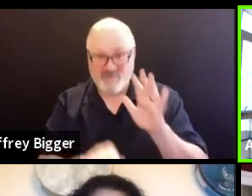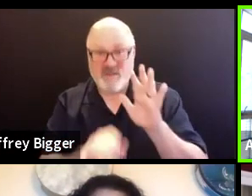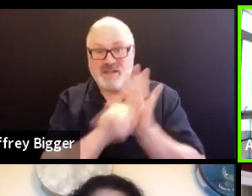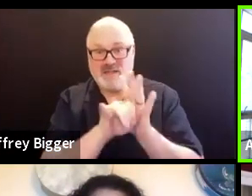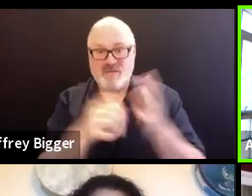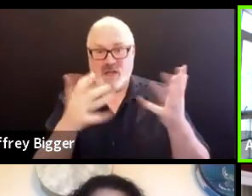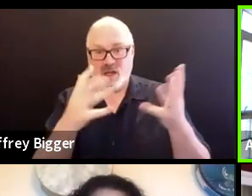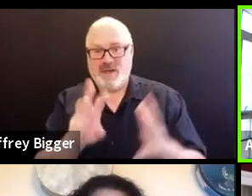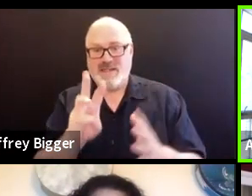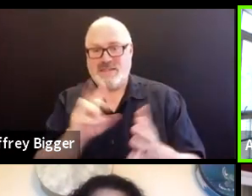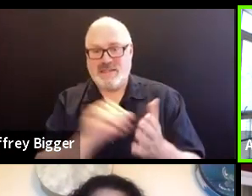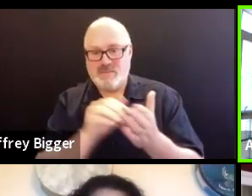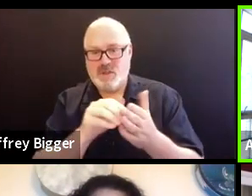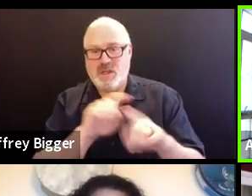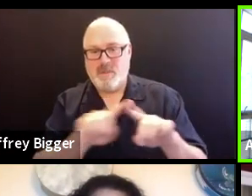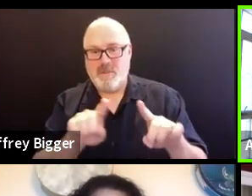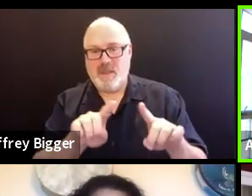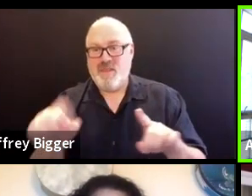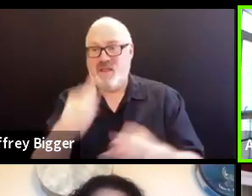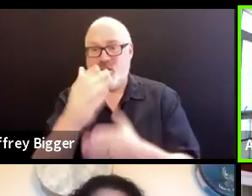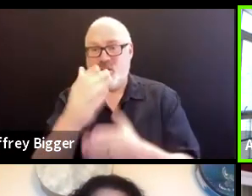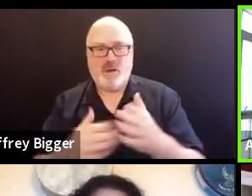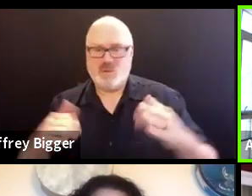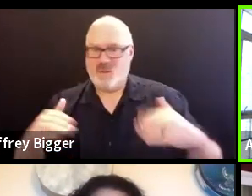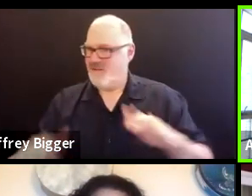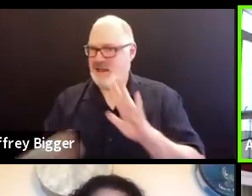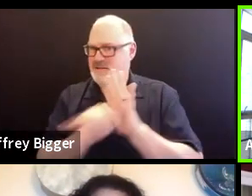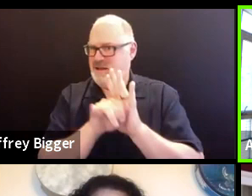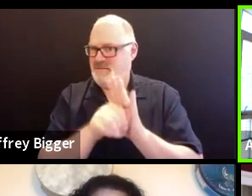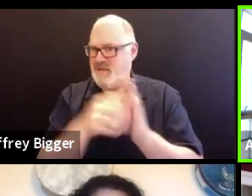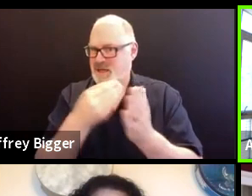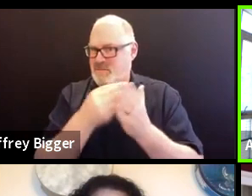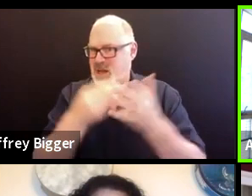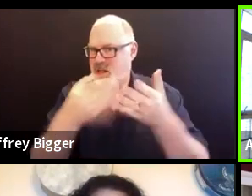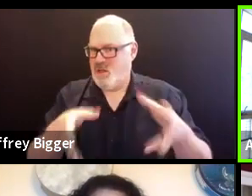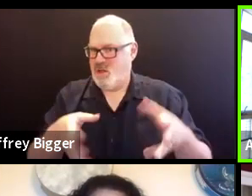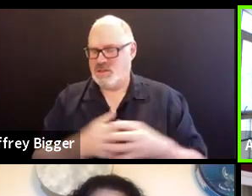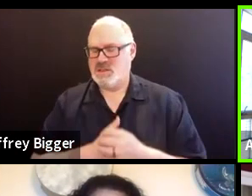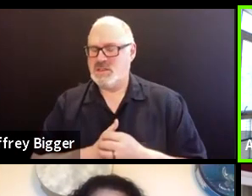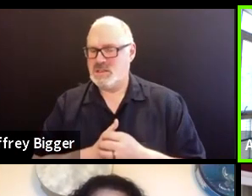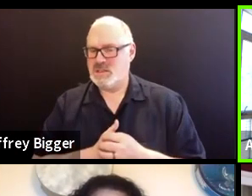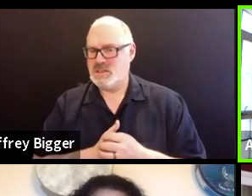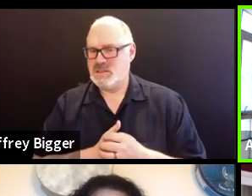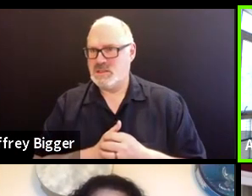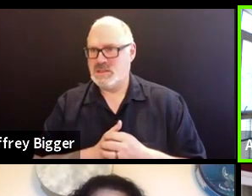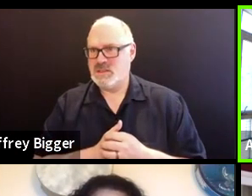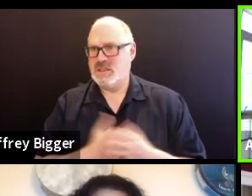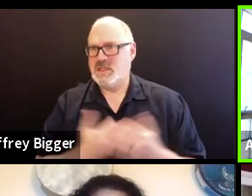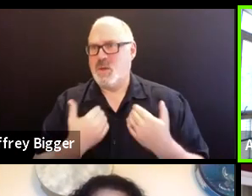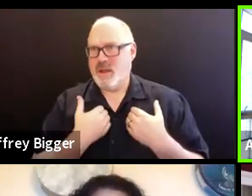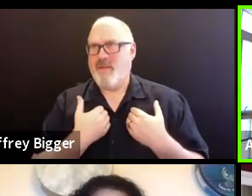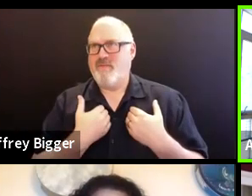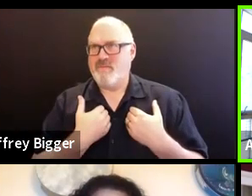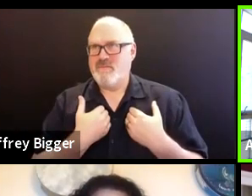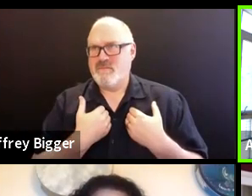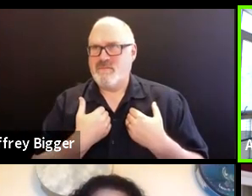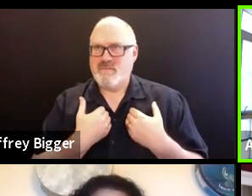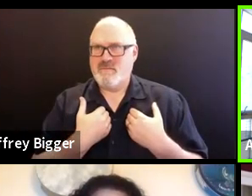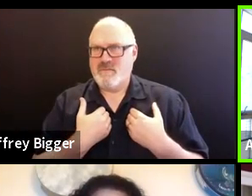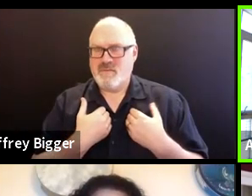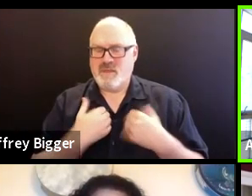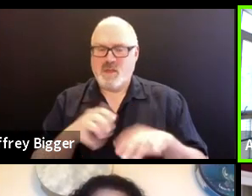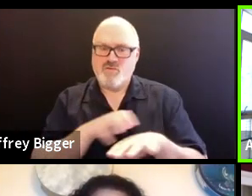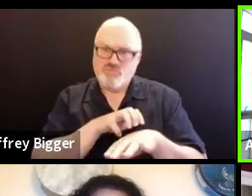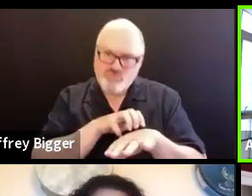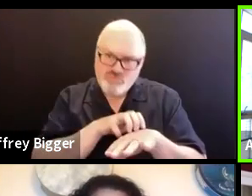6 million, but the rest of it is unidentified revenue losses. And so, you know, we've kind of made the kind of rough back